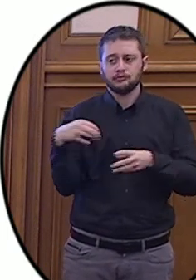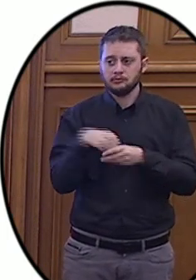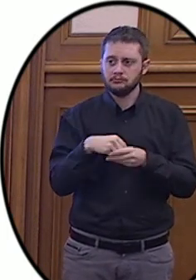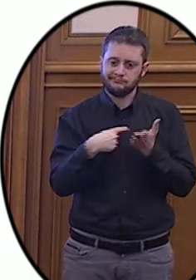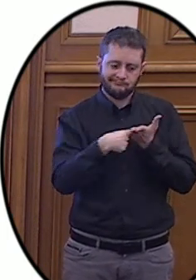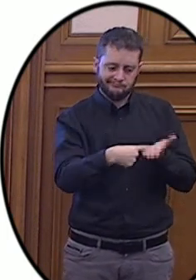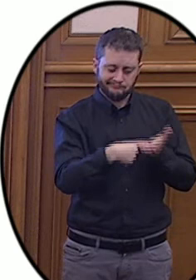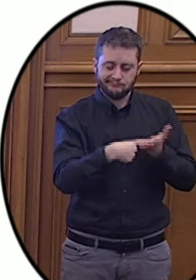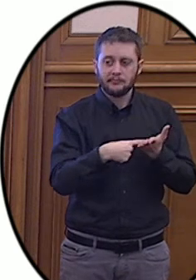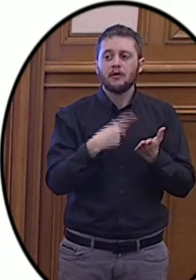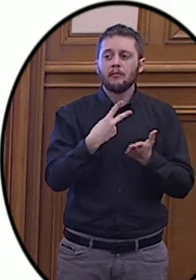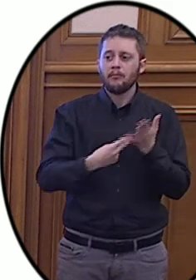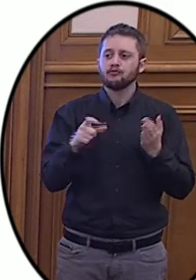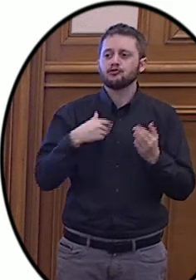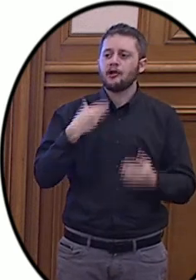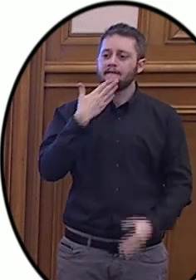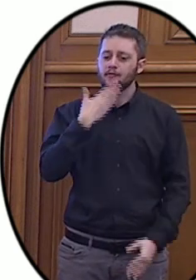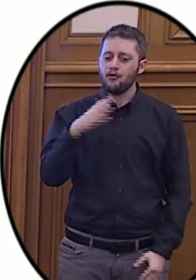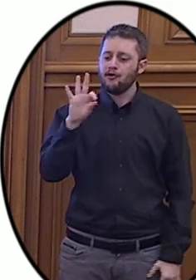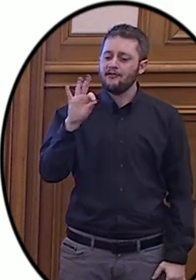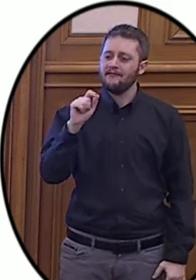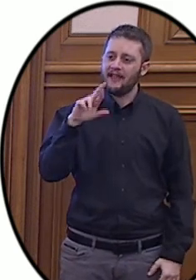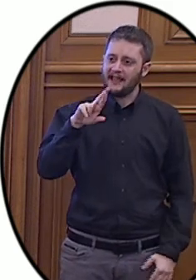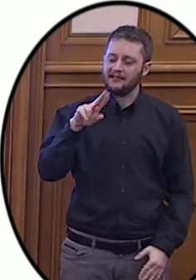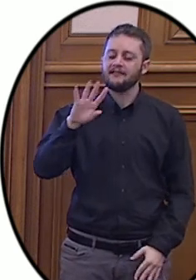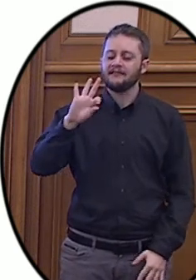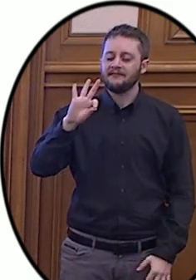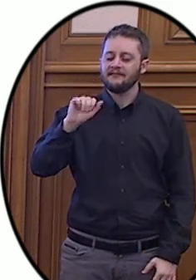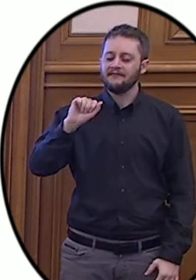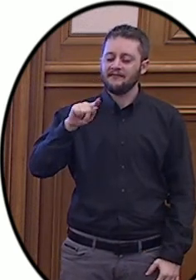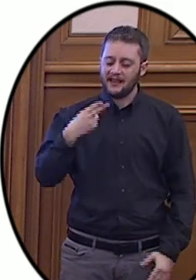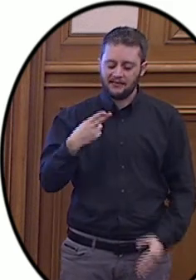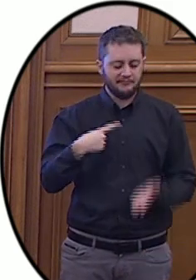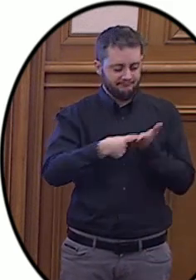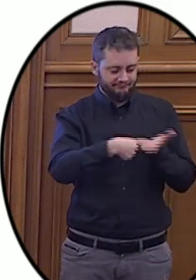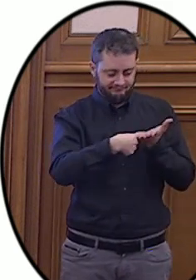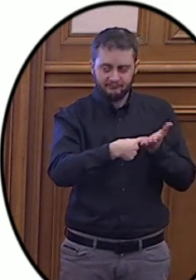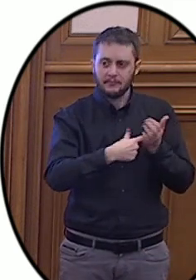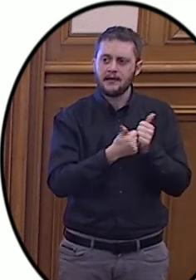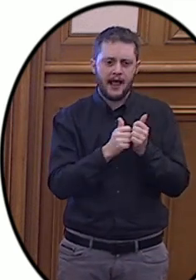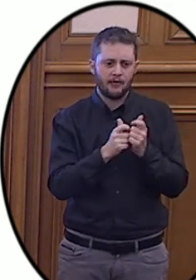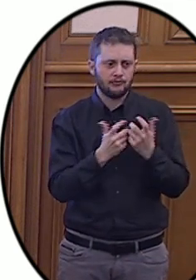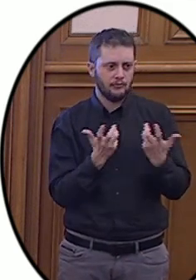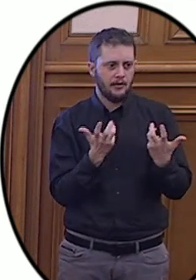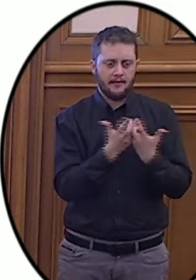process to discuss how to meet the tenant or applicant's disability-related needs.